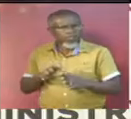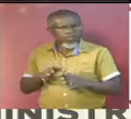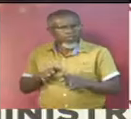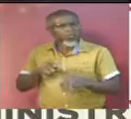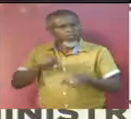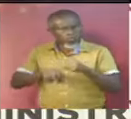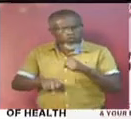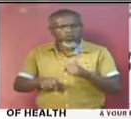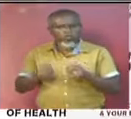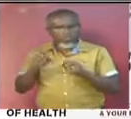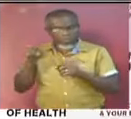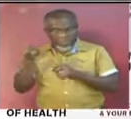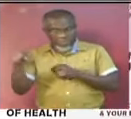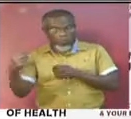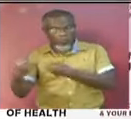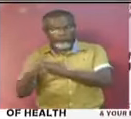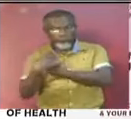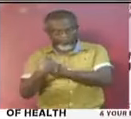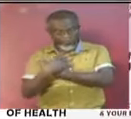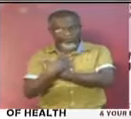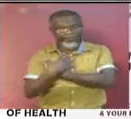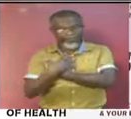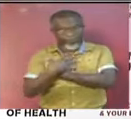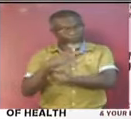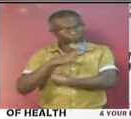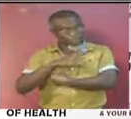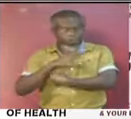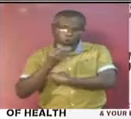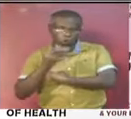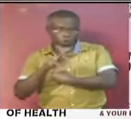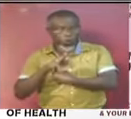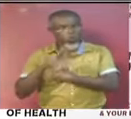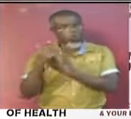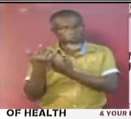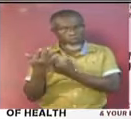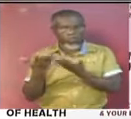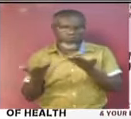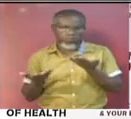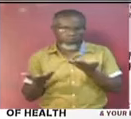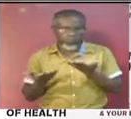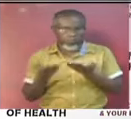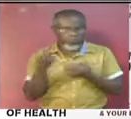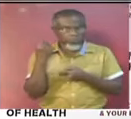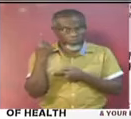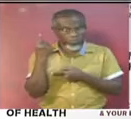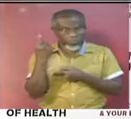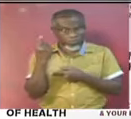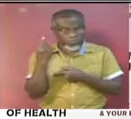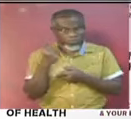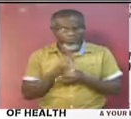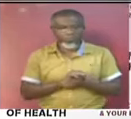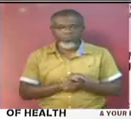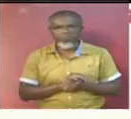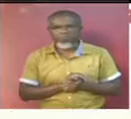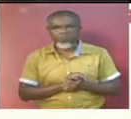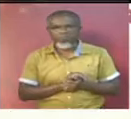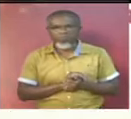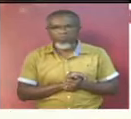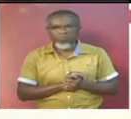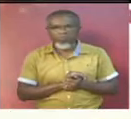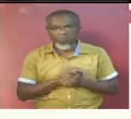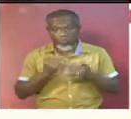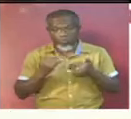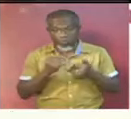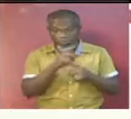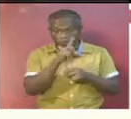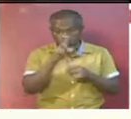Thank you. Okay, thank you. And with respect to the question on Ms. C, between the last